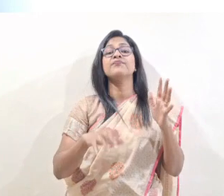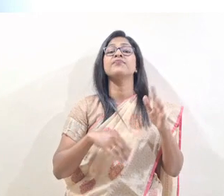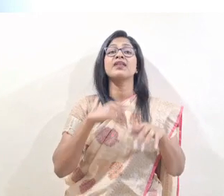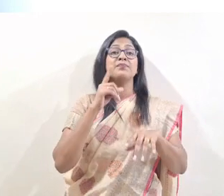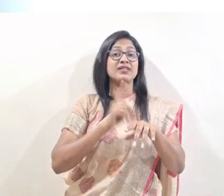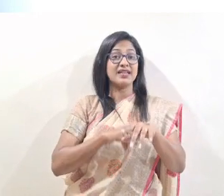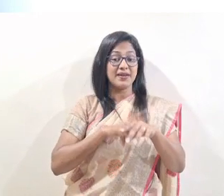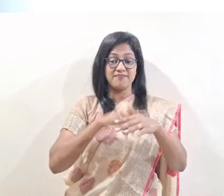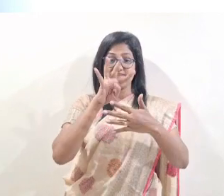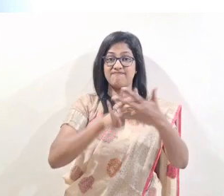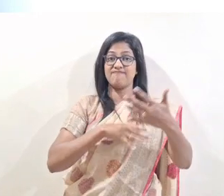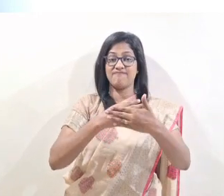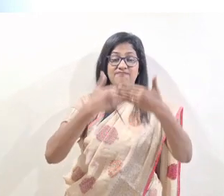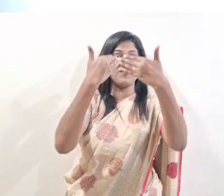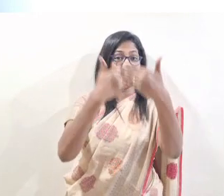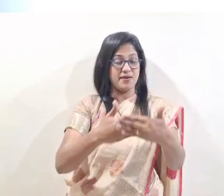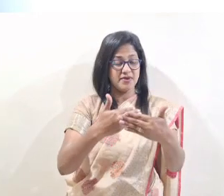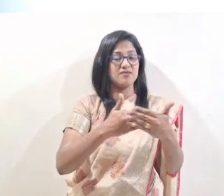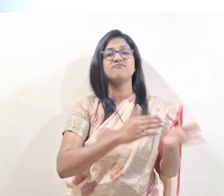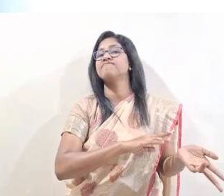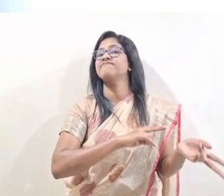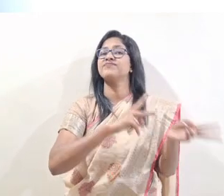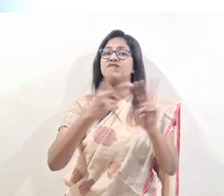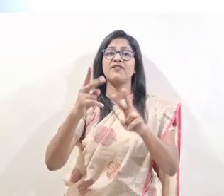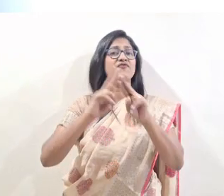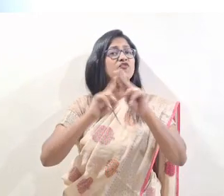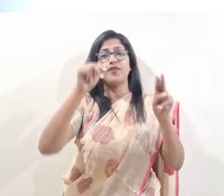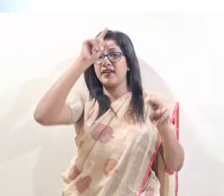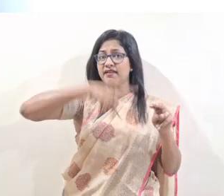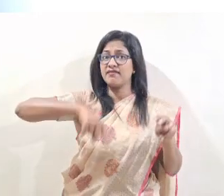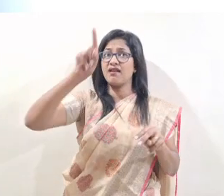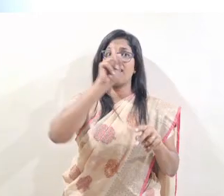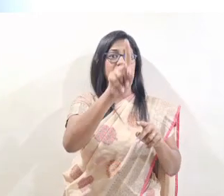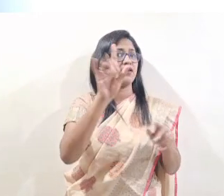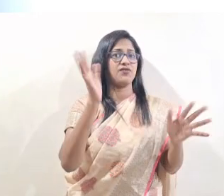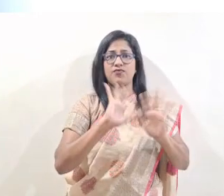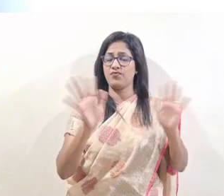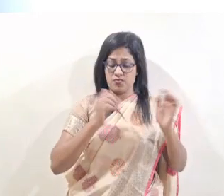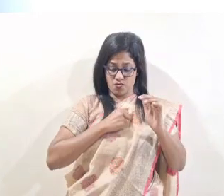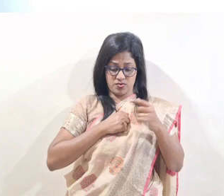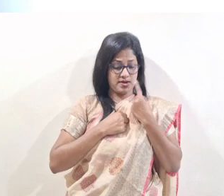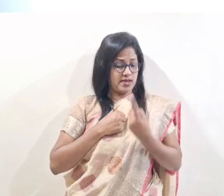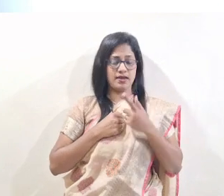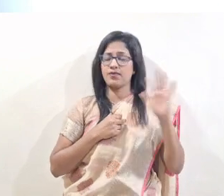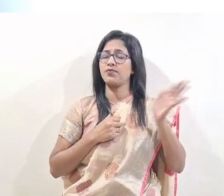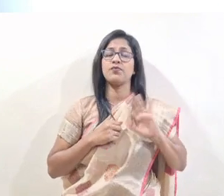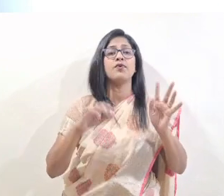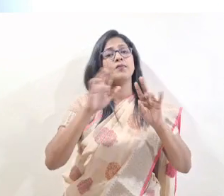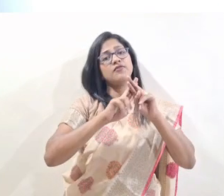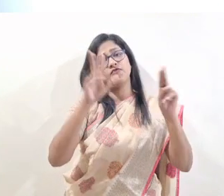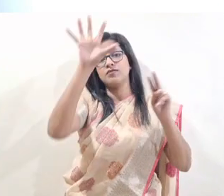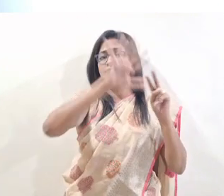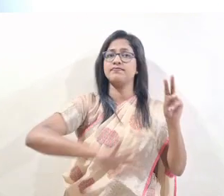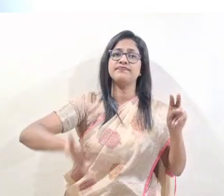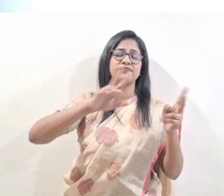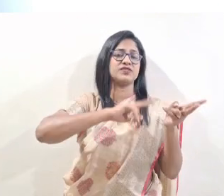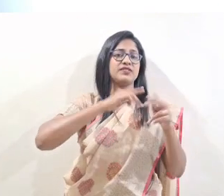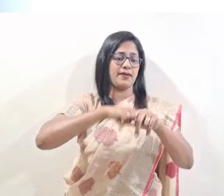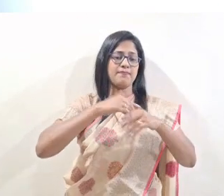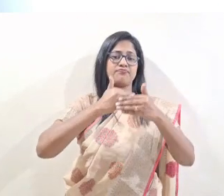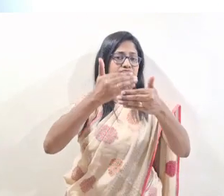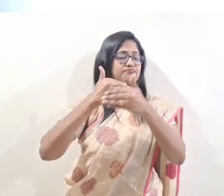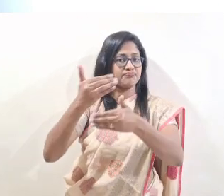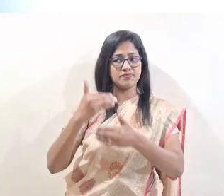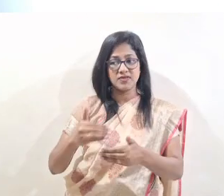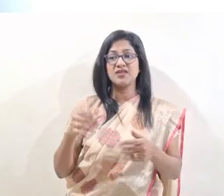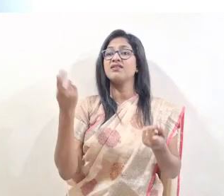the timelines have been shifted, the entire nationwide, not only for our metro. The spare parts availability, that has also